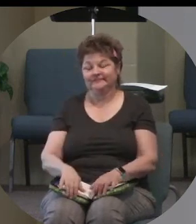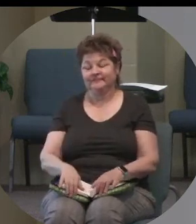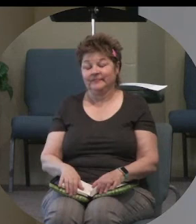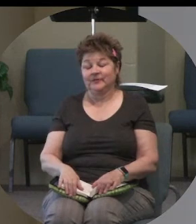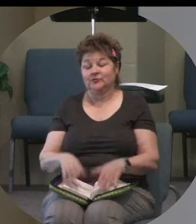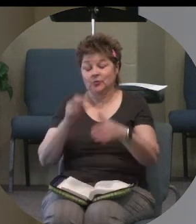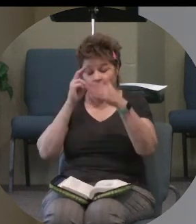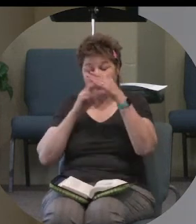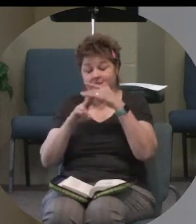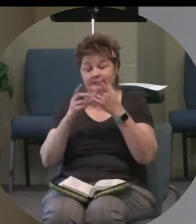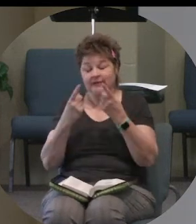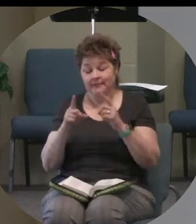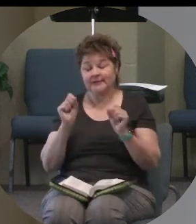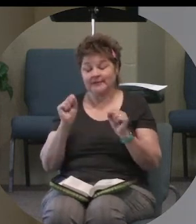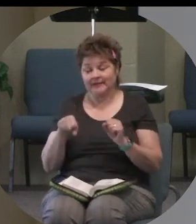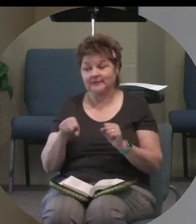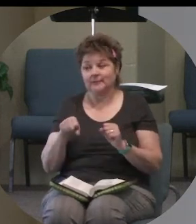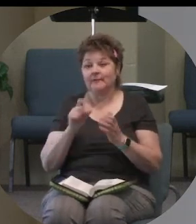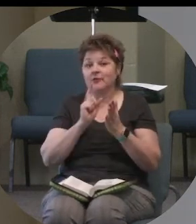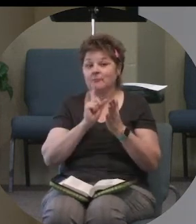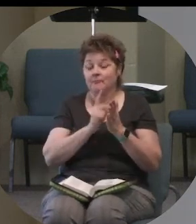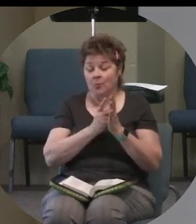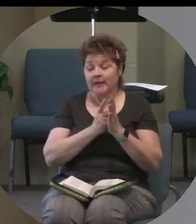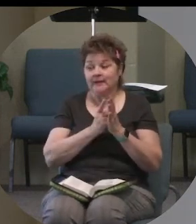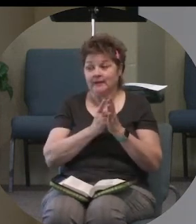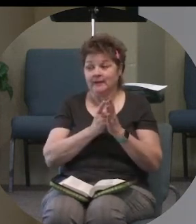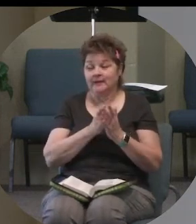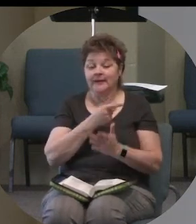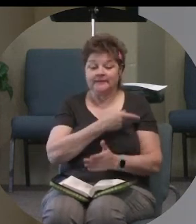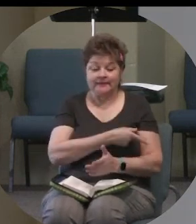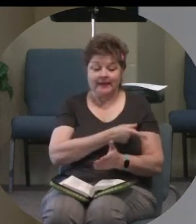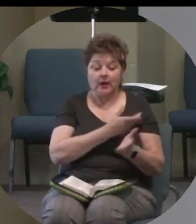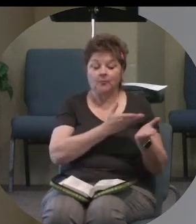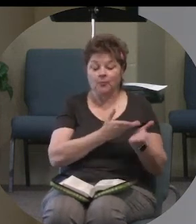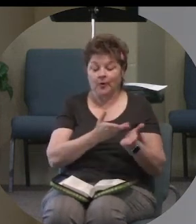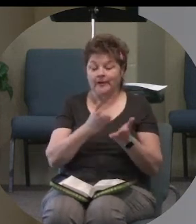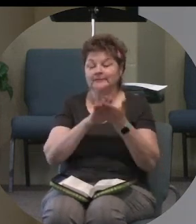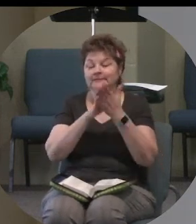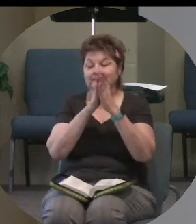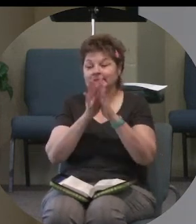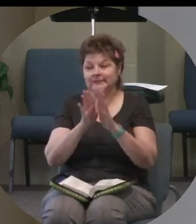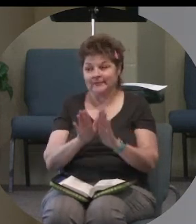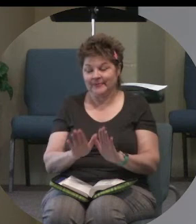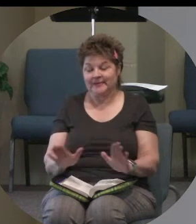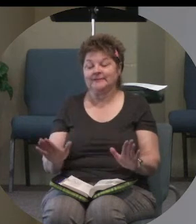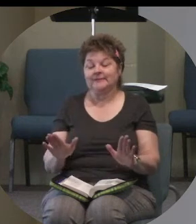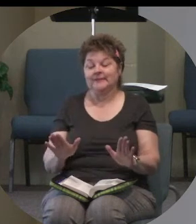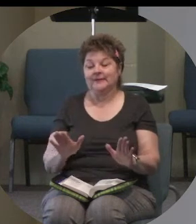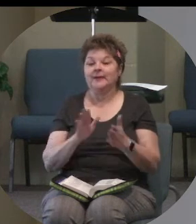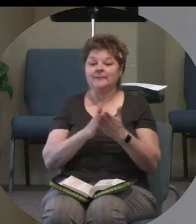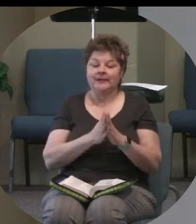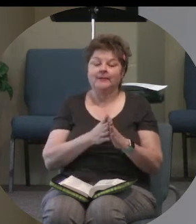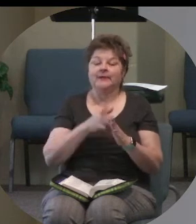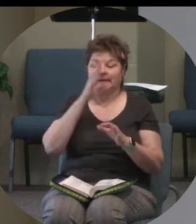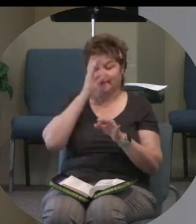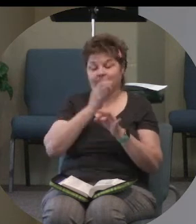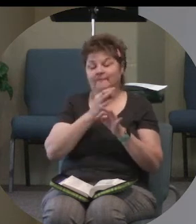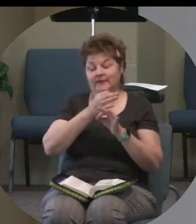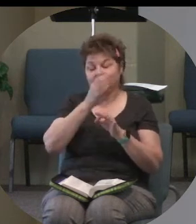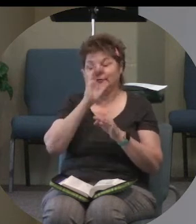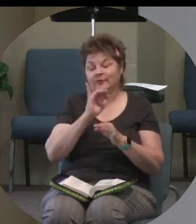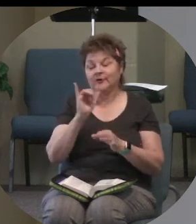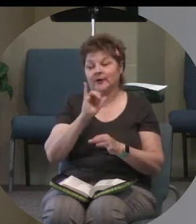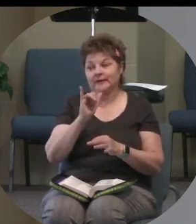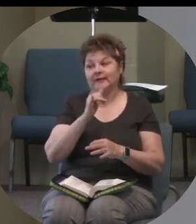still came true, but for the moment, Hezekiah brought some peace by being a faithful, godly king. We can